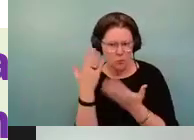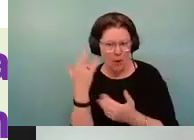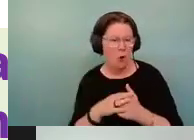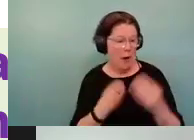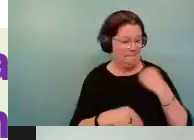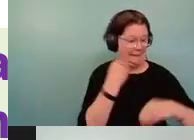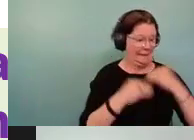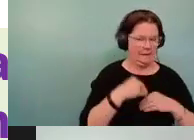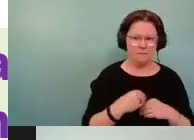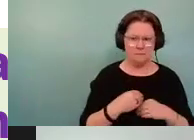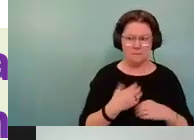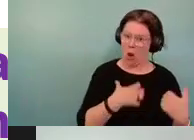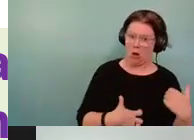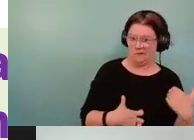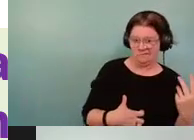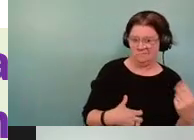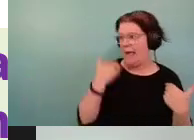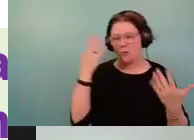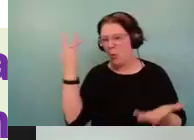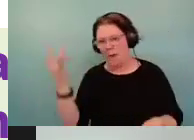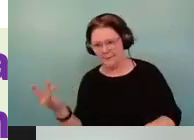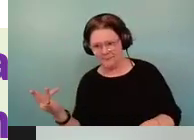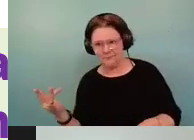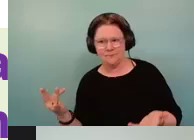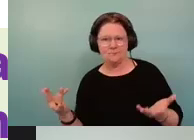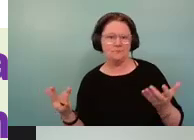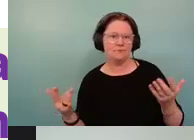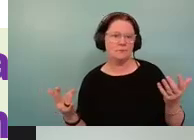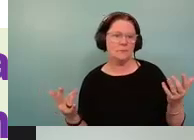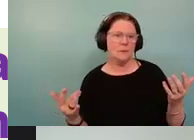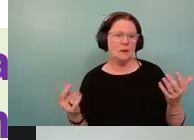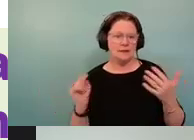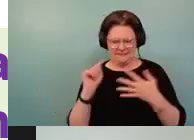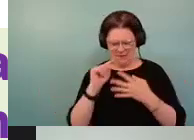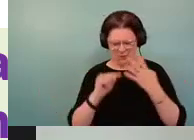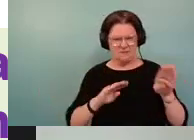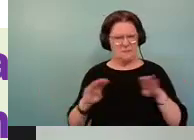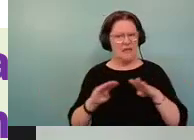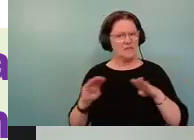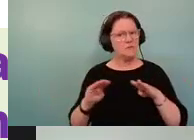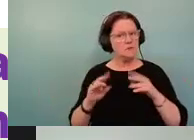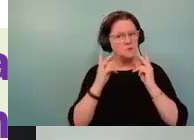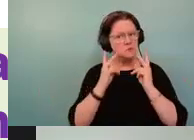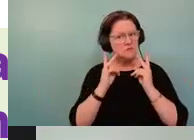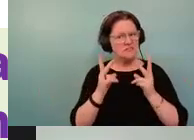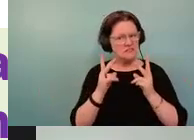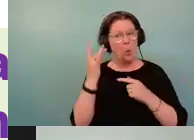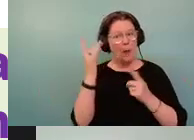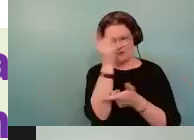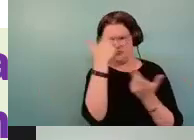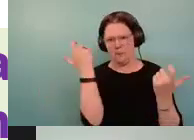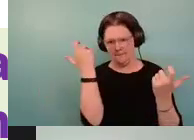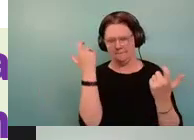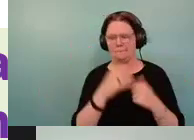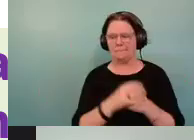food, not because I'm hungry. I don't know why though. Any of those kind of behavior things that we see that come out of trauma.